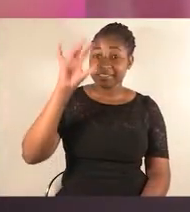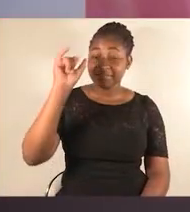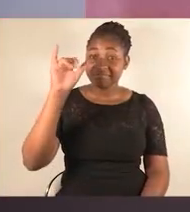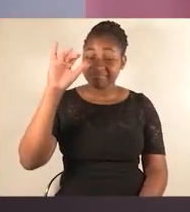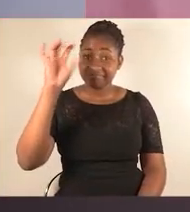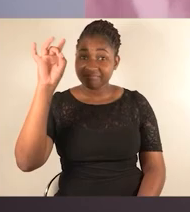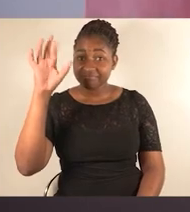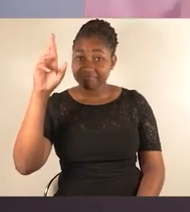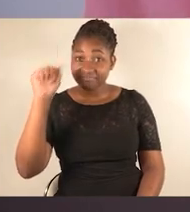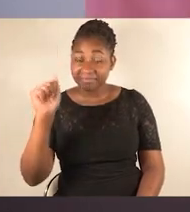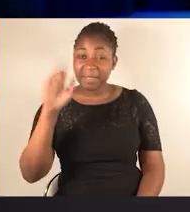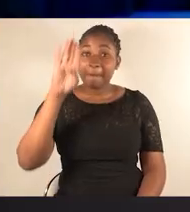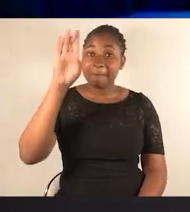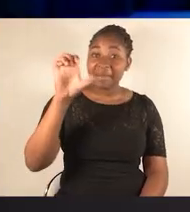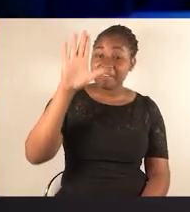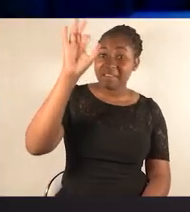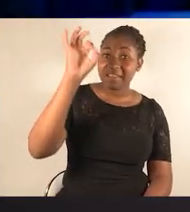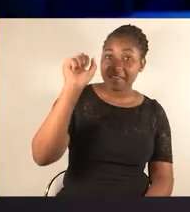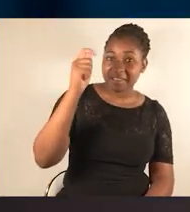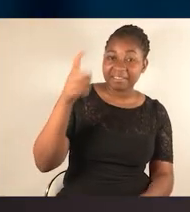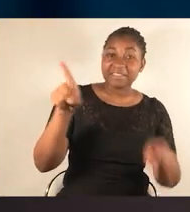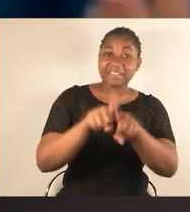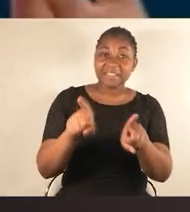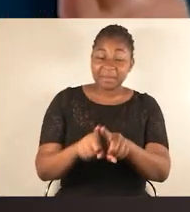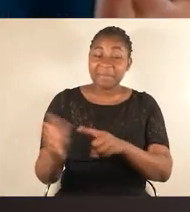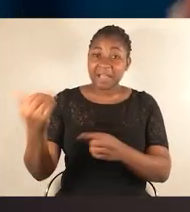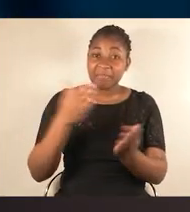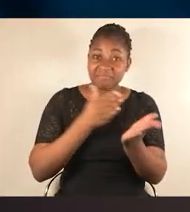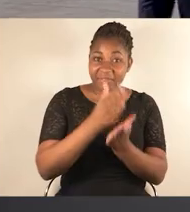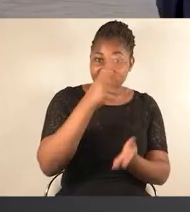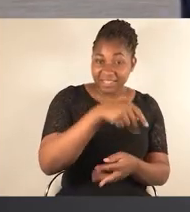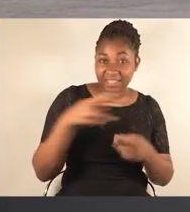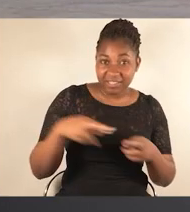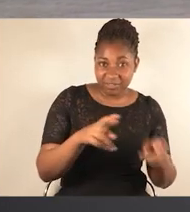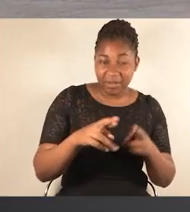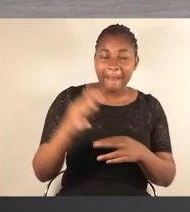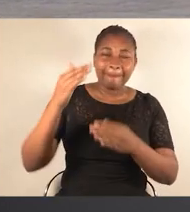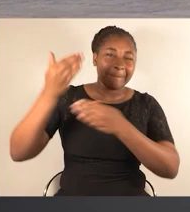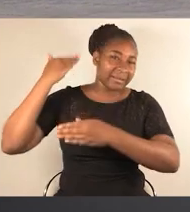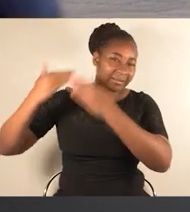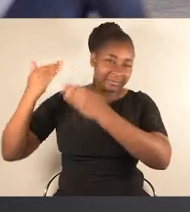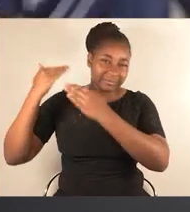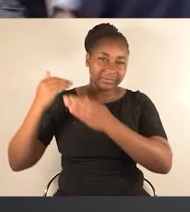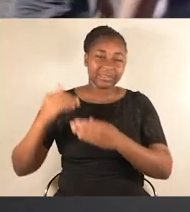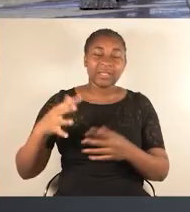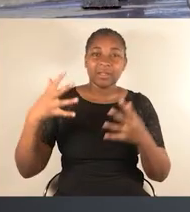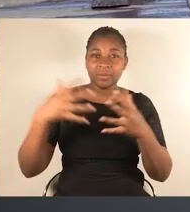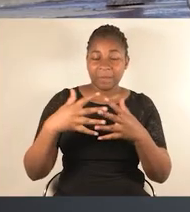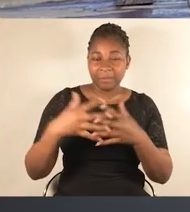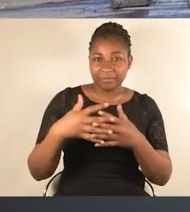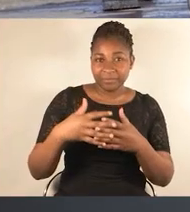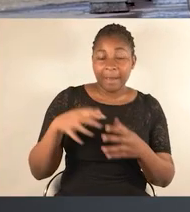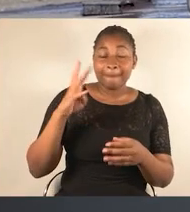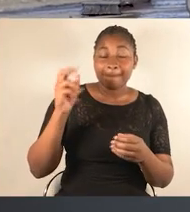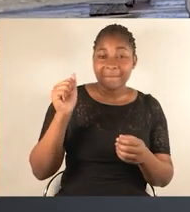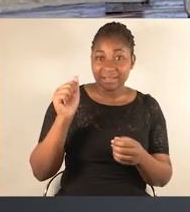pop star Shakira and billionaire Bill Gates passed through these gates. Back then, it was run